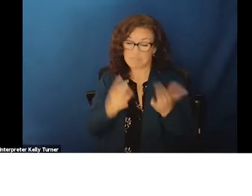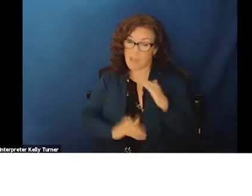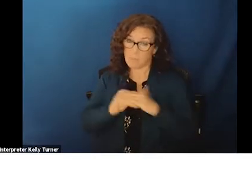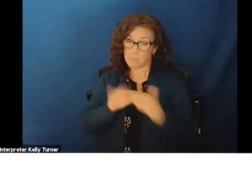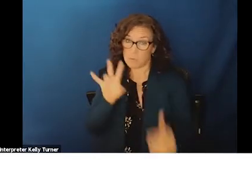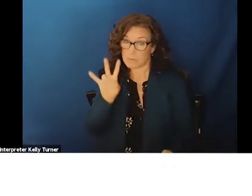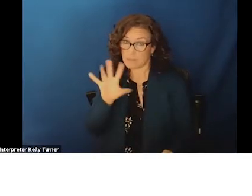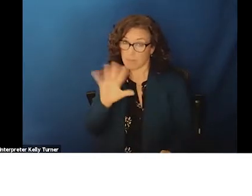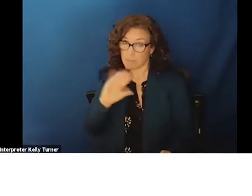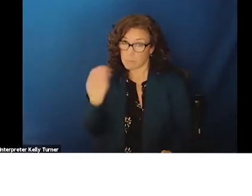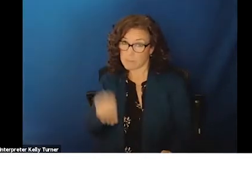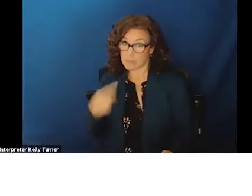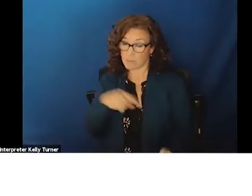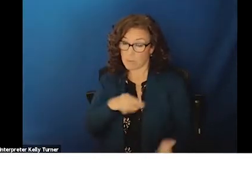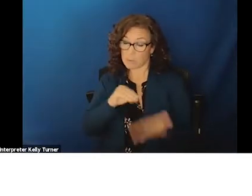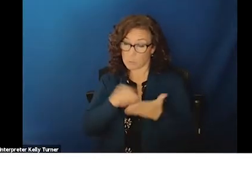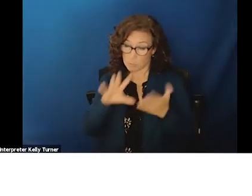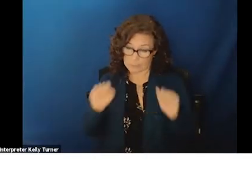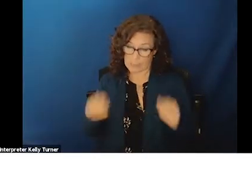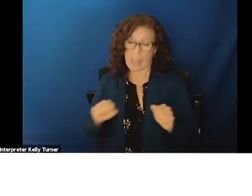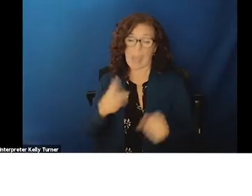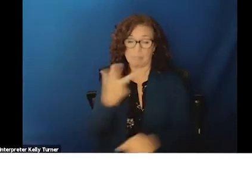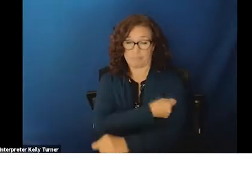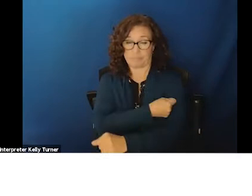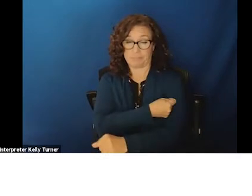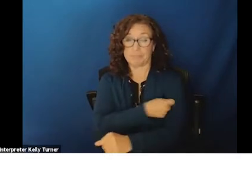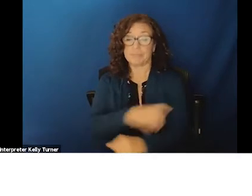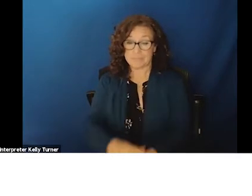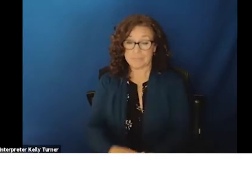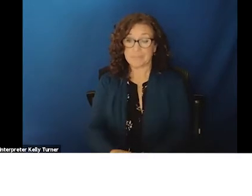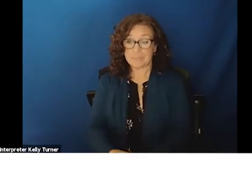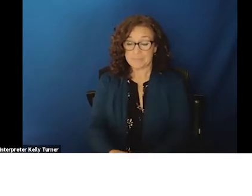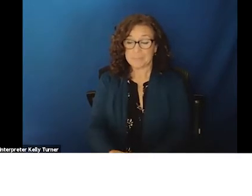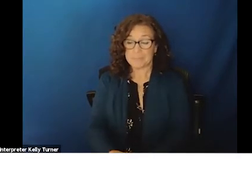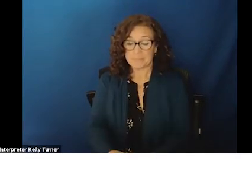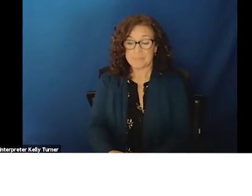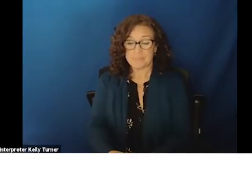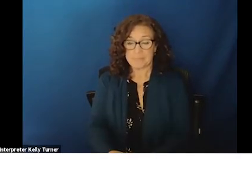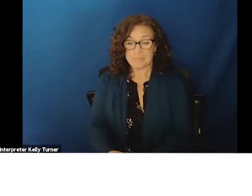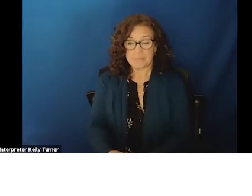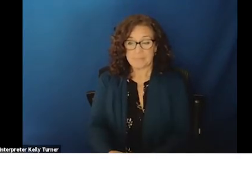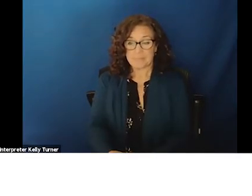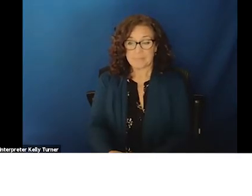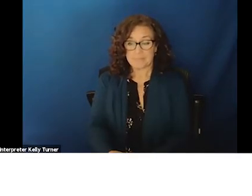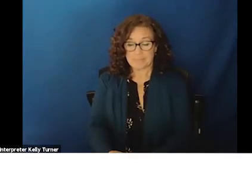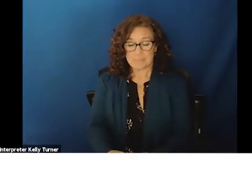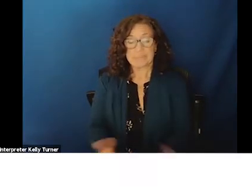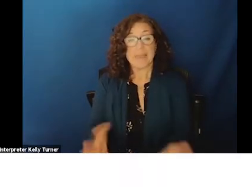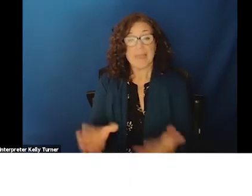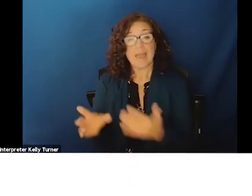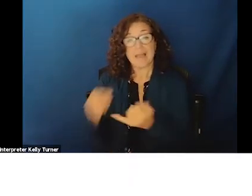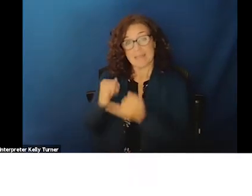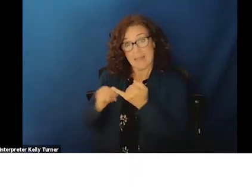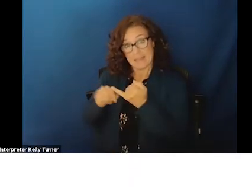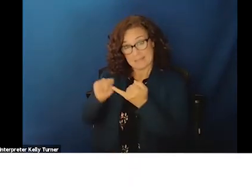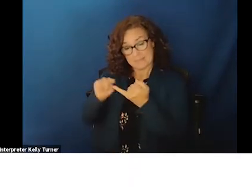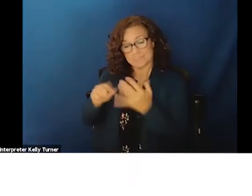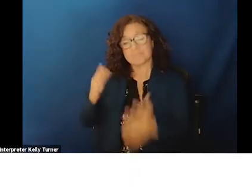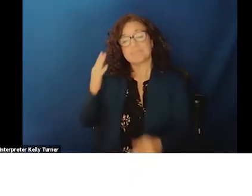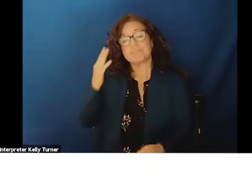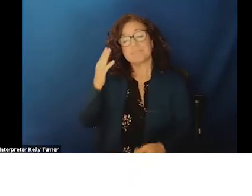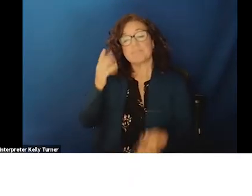students. And finally, we know that as adults and adolescents continue